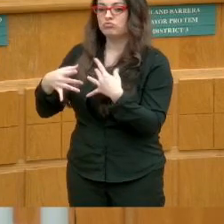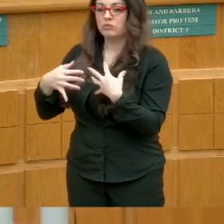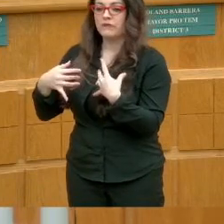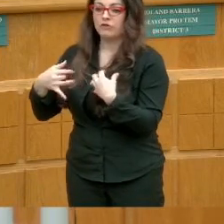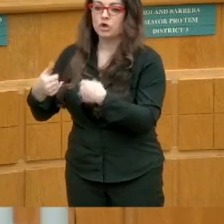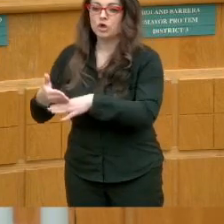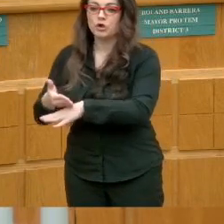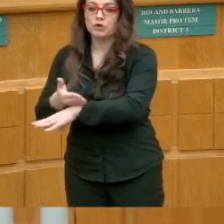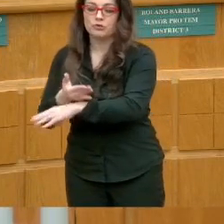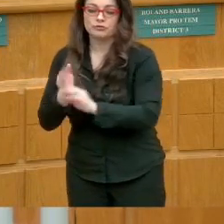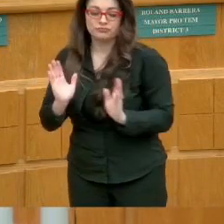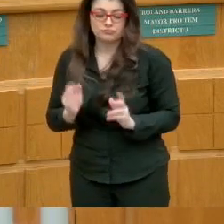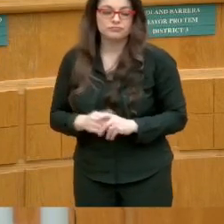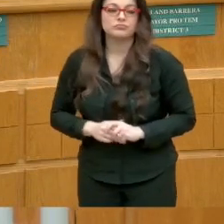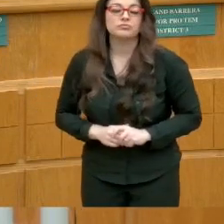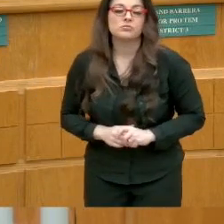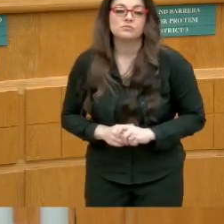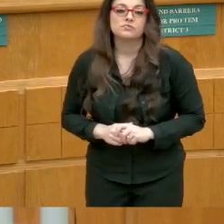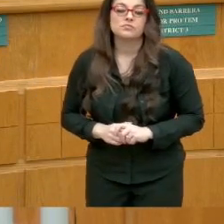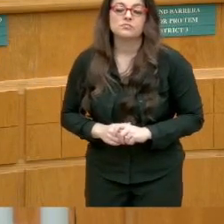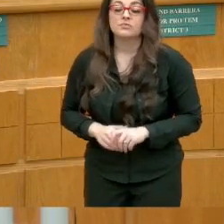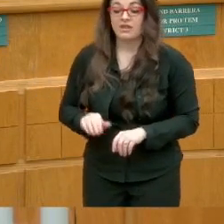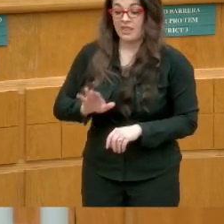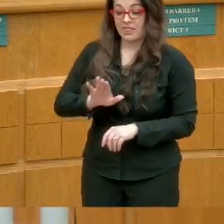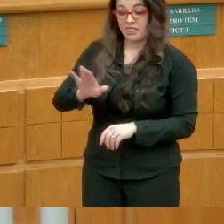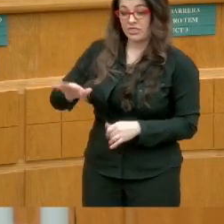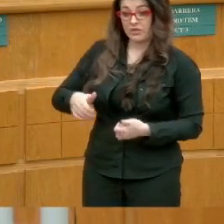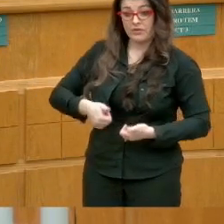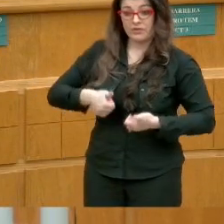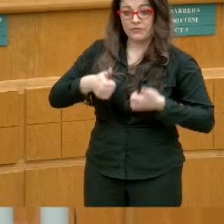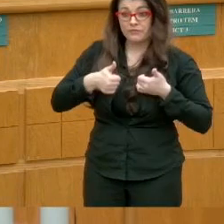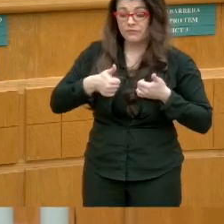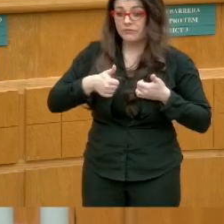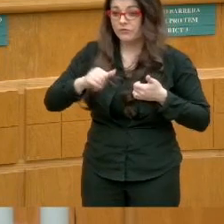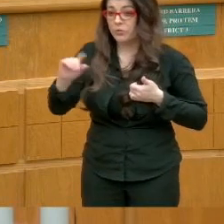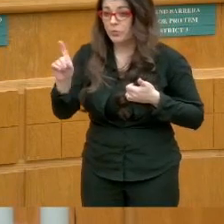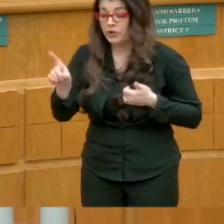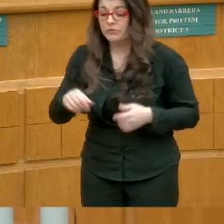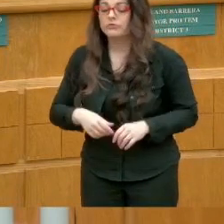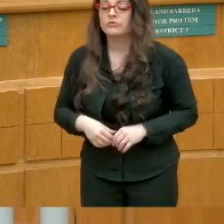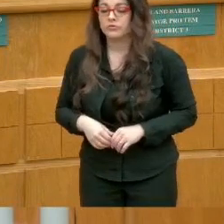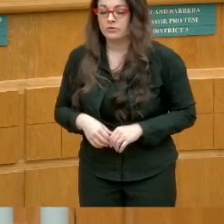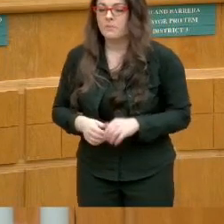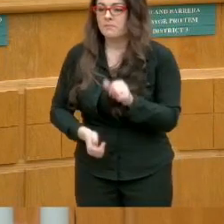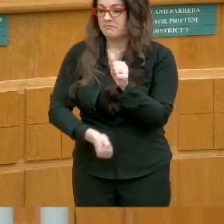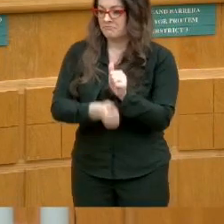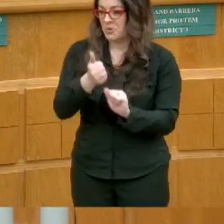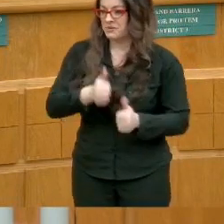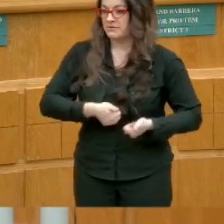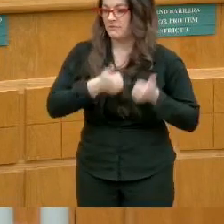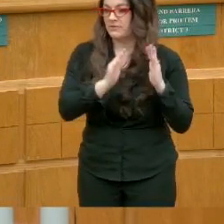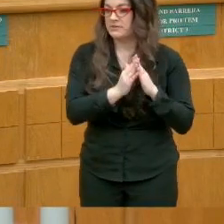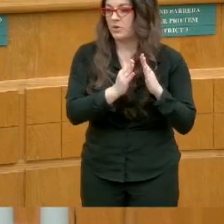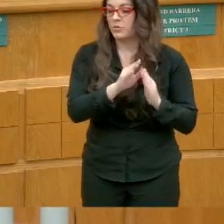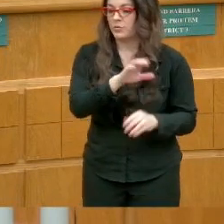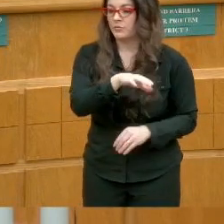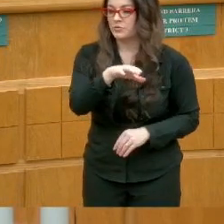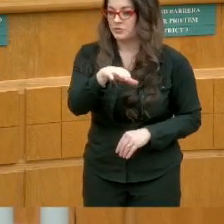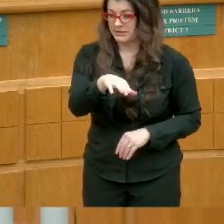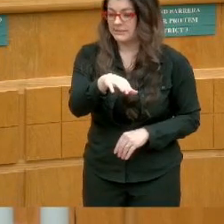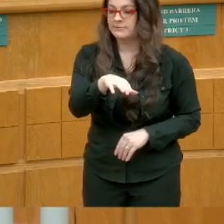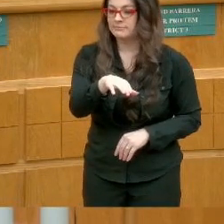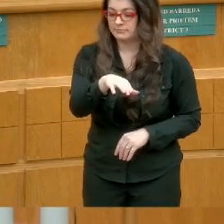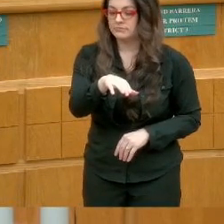And then when we look at where these persons live within Nueces County, the majority live in the city of Corpus Christi. All